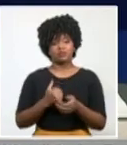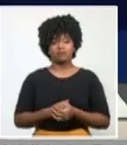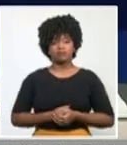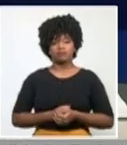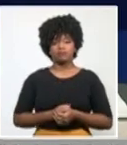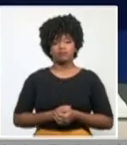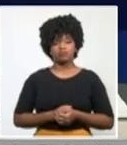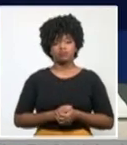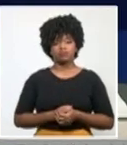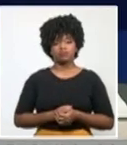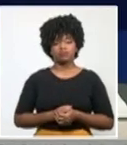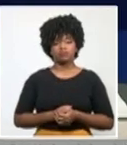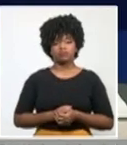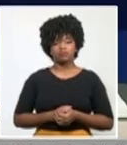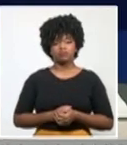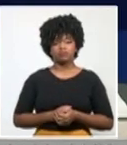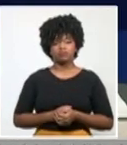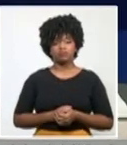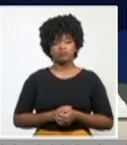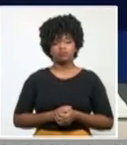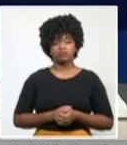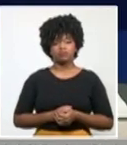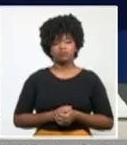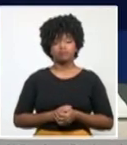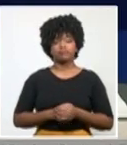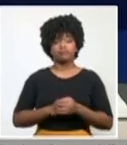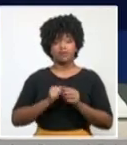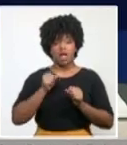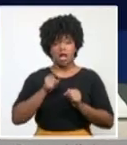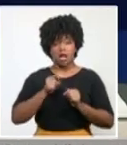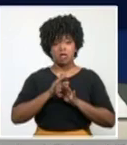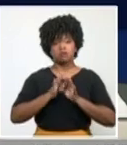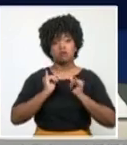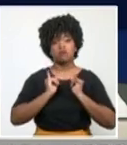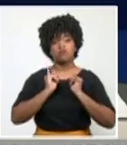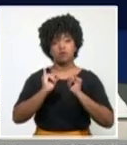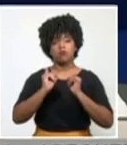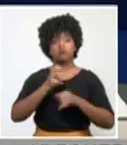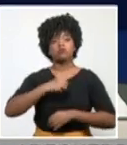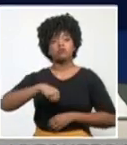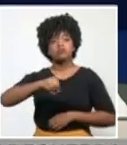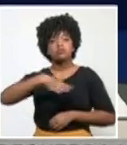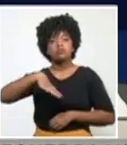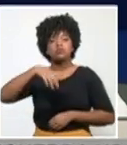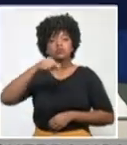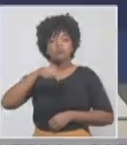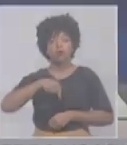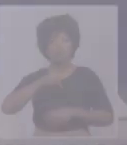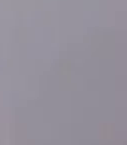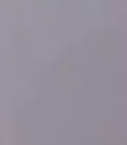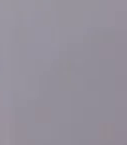So this is the general epidemiological situation in the world and in our country.